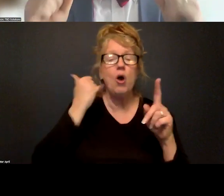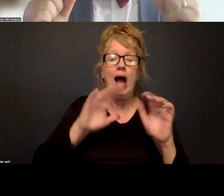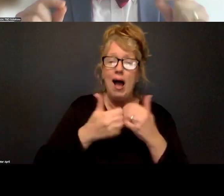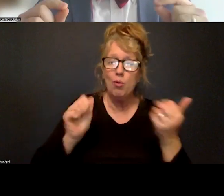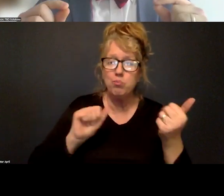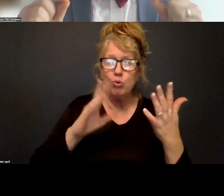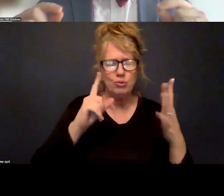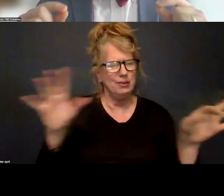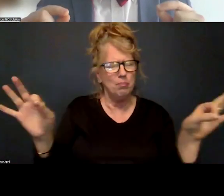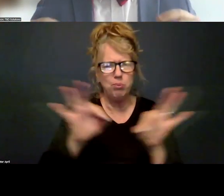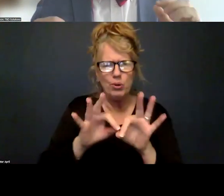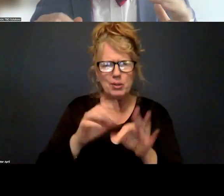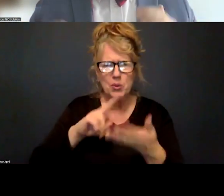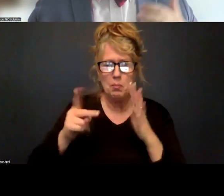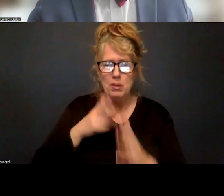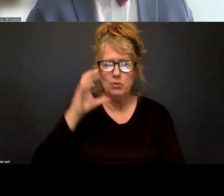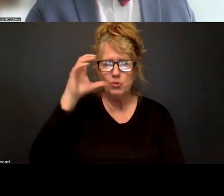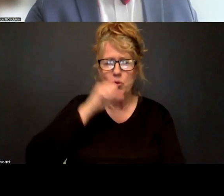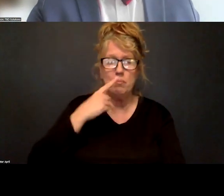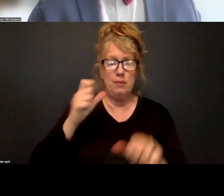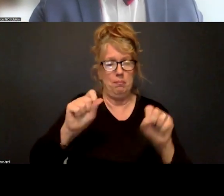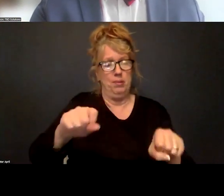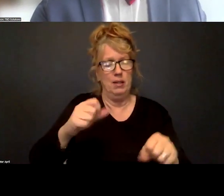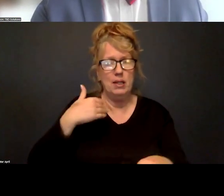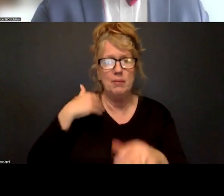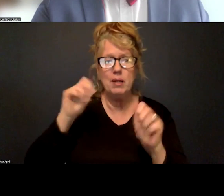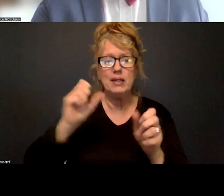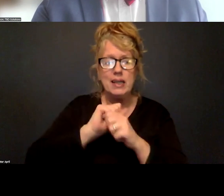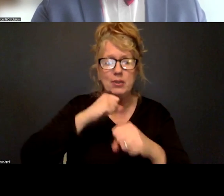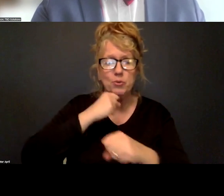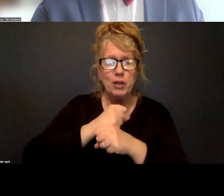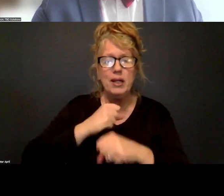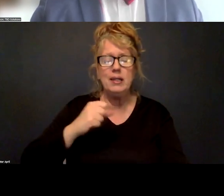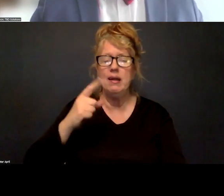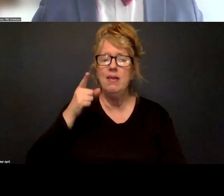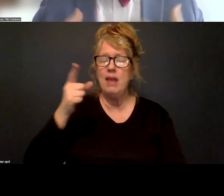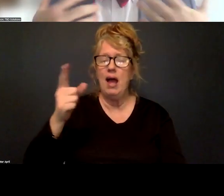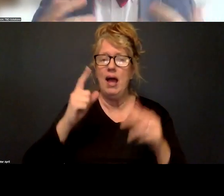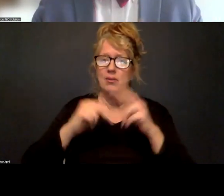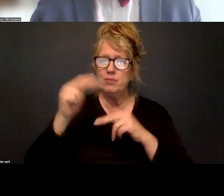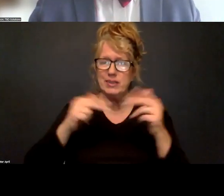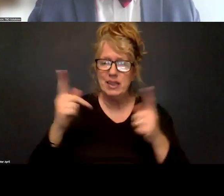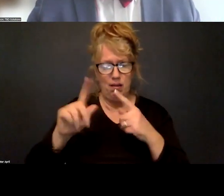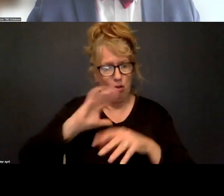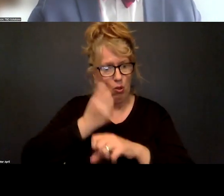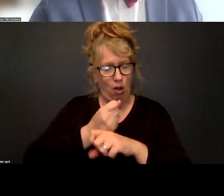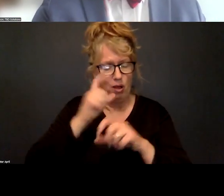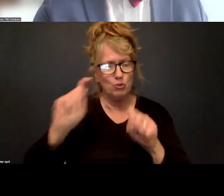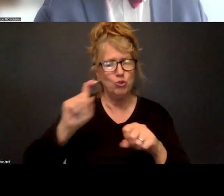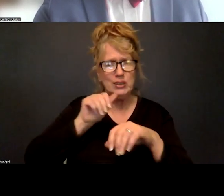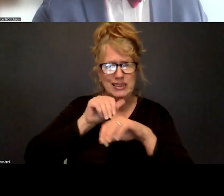that we shouldn't assume that just because we have the ability to create a locked facility that we should send people through that.